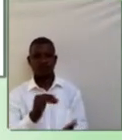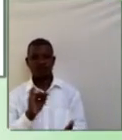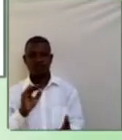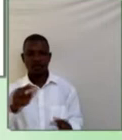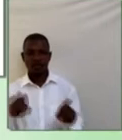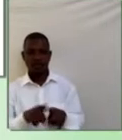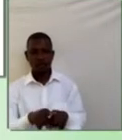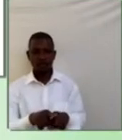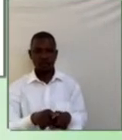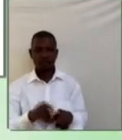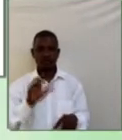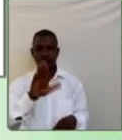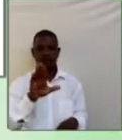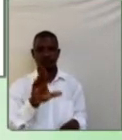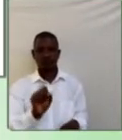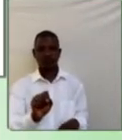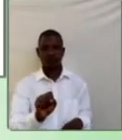As, yours,